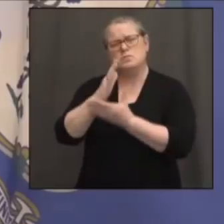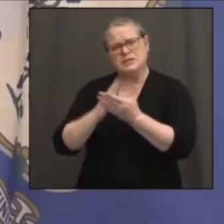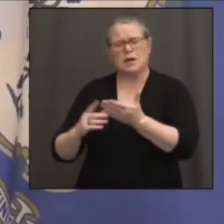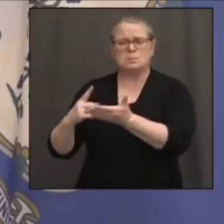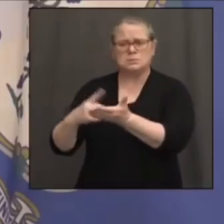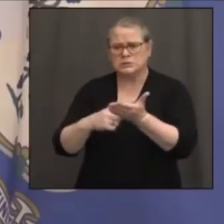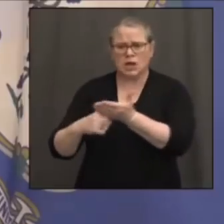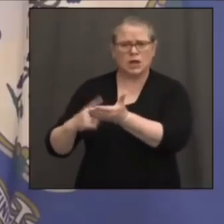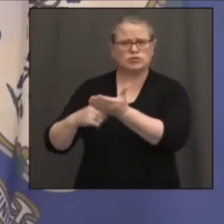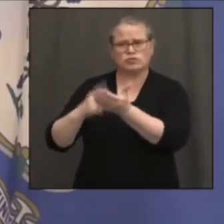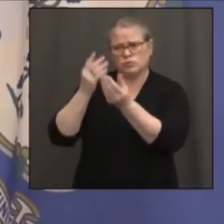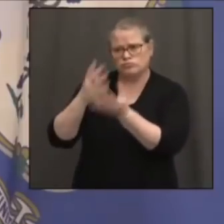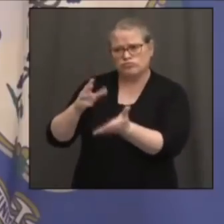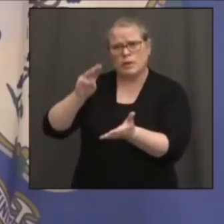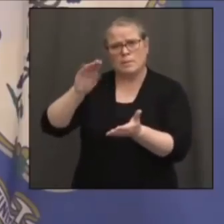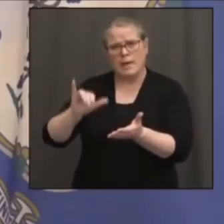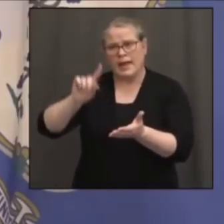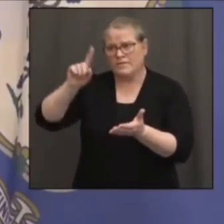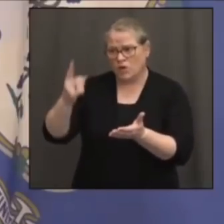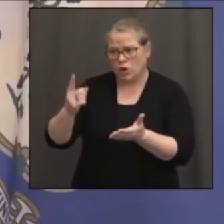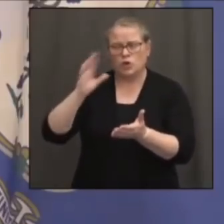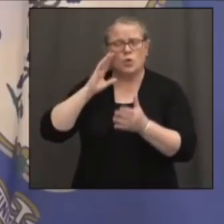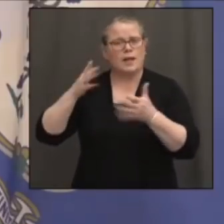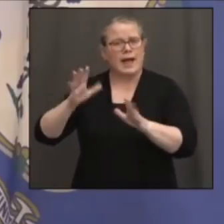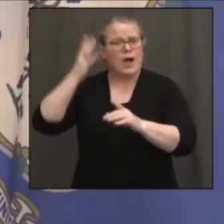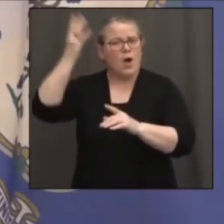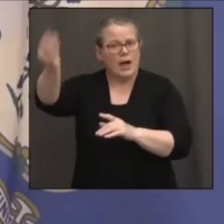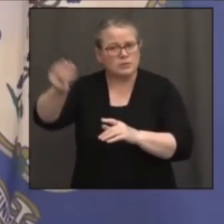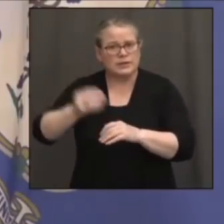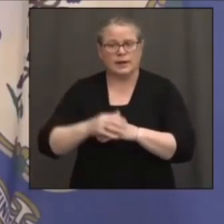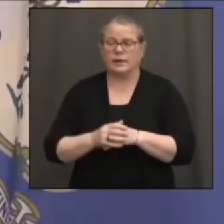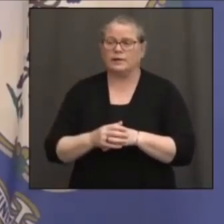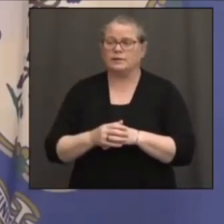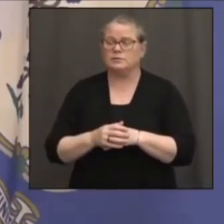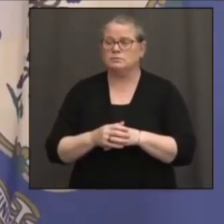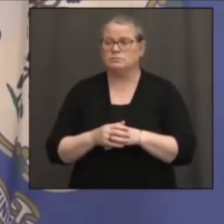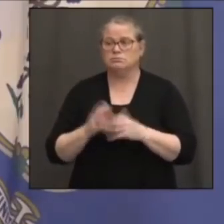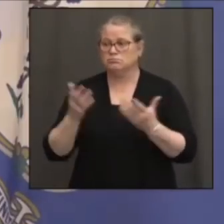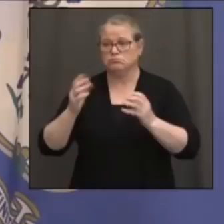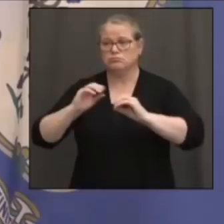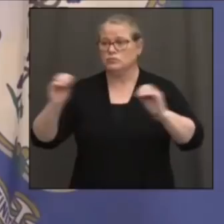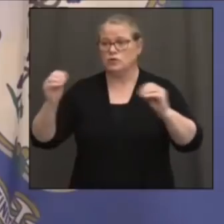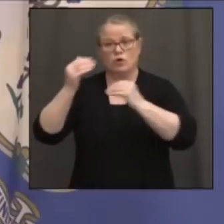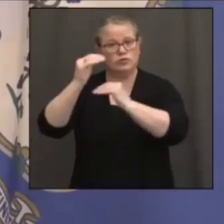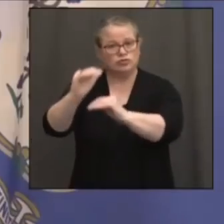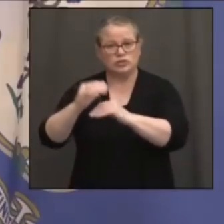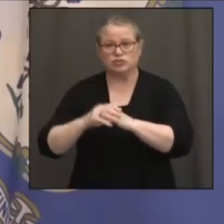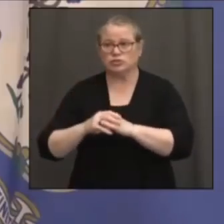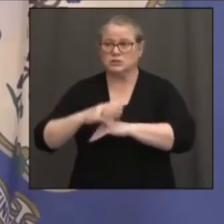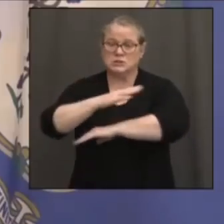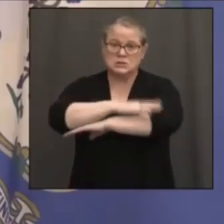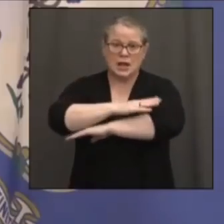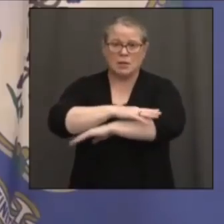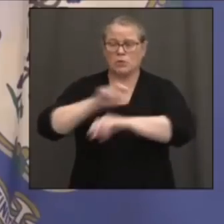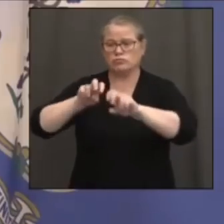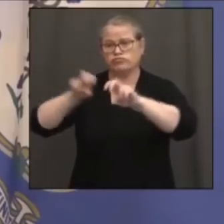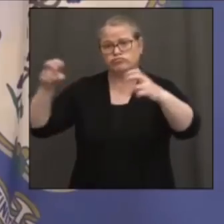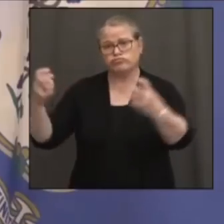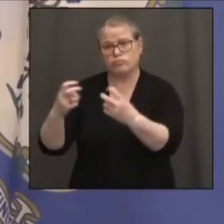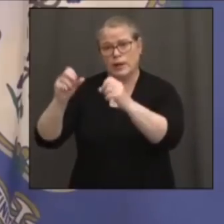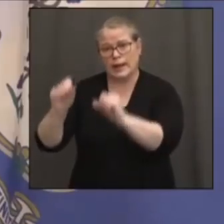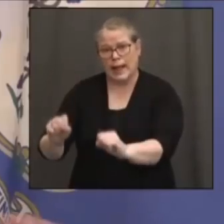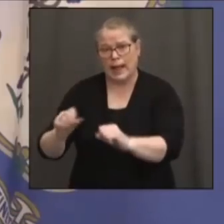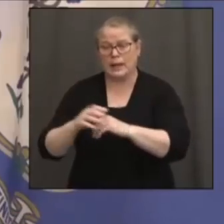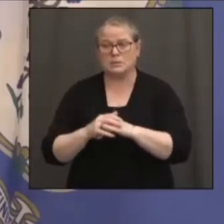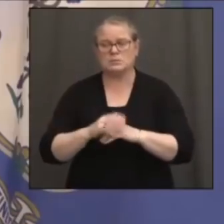outside without size restrictions at the tables and the such. I think they're following along pretty quickly. May 19th, you're right,